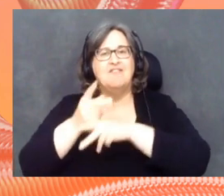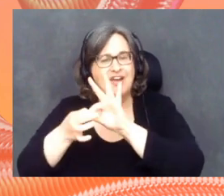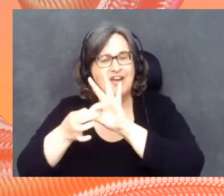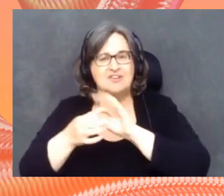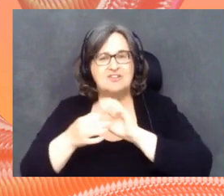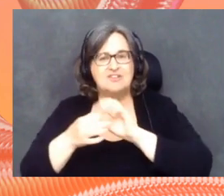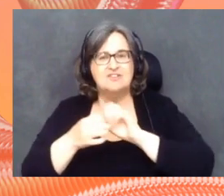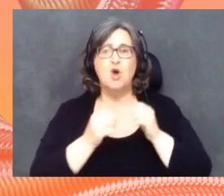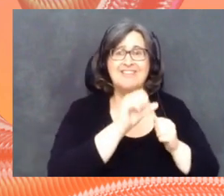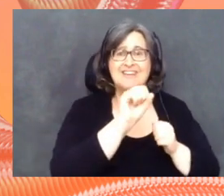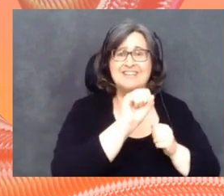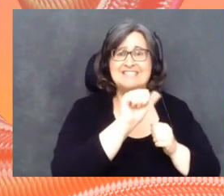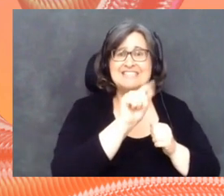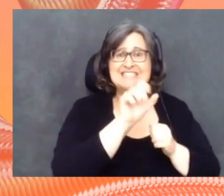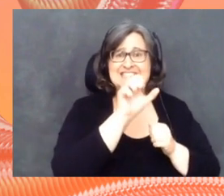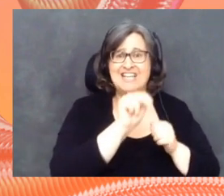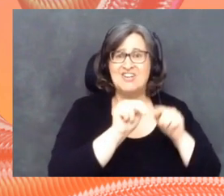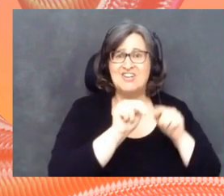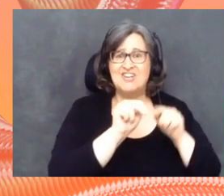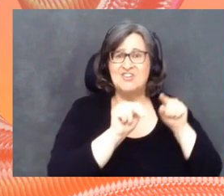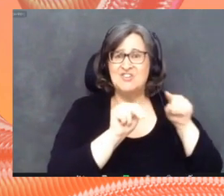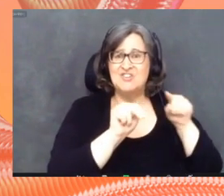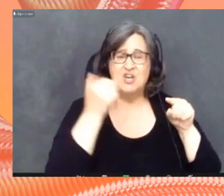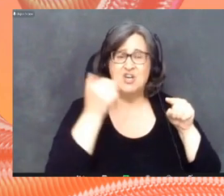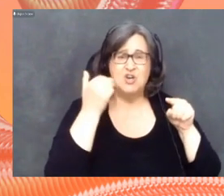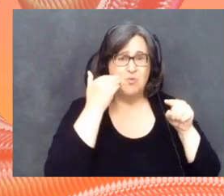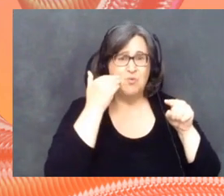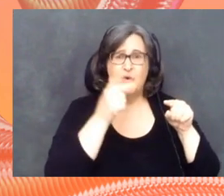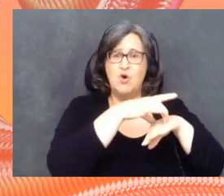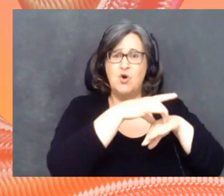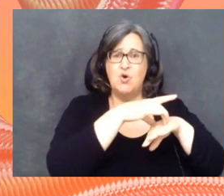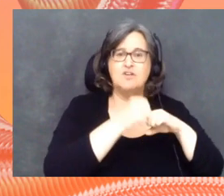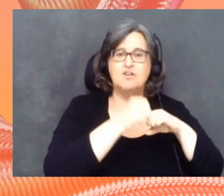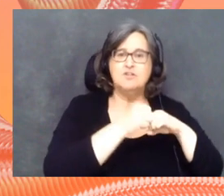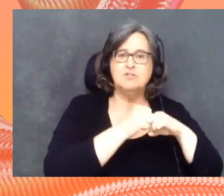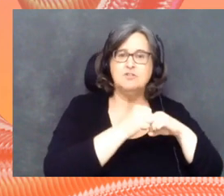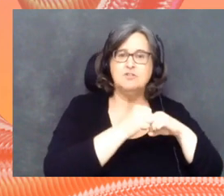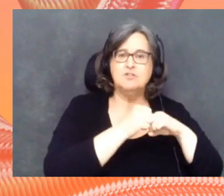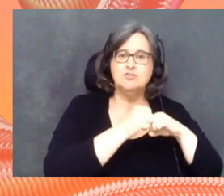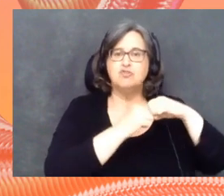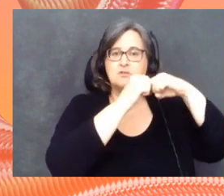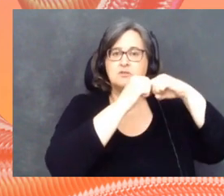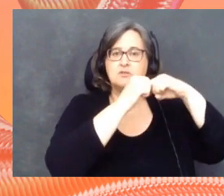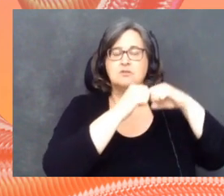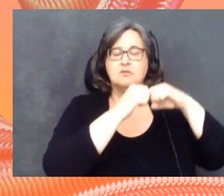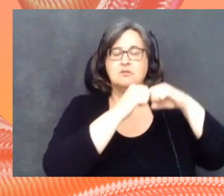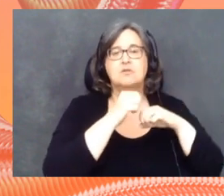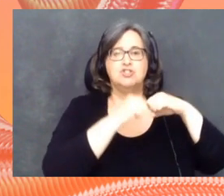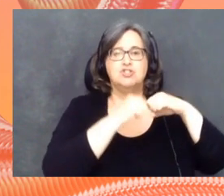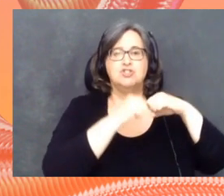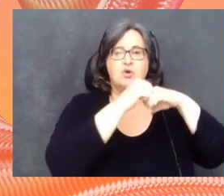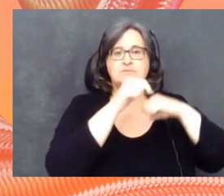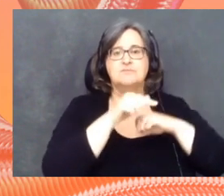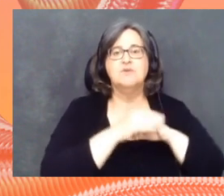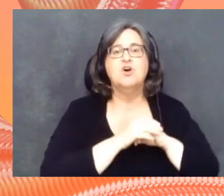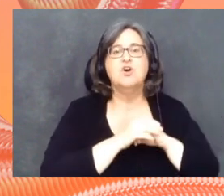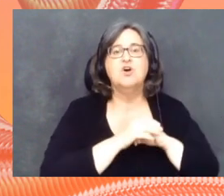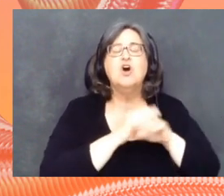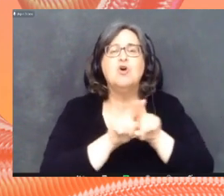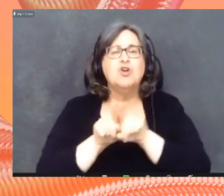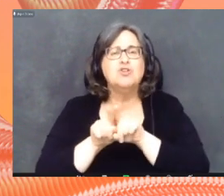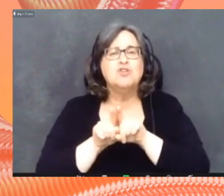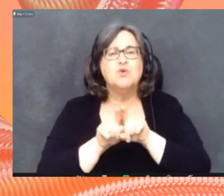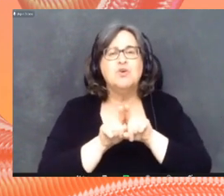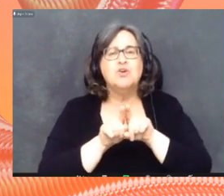Saturn, which is, as we know, a planet of structure. It's a structure queen, but it's also a planet